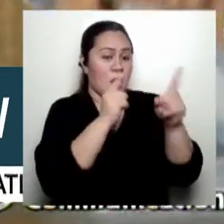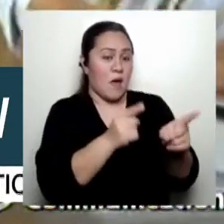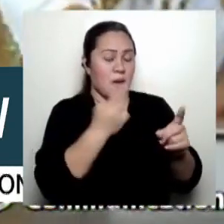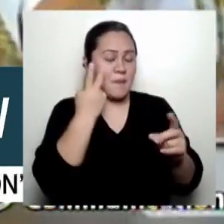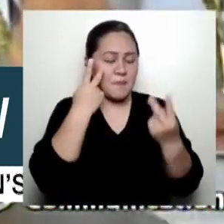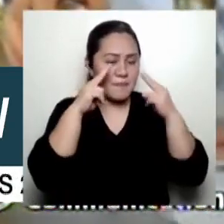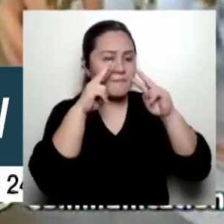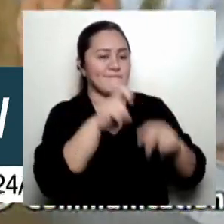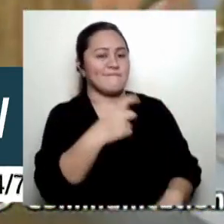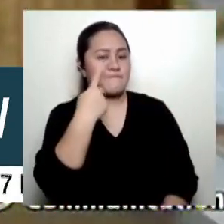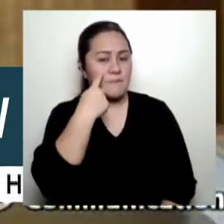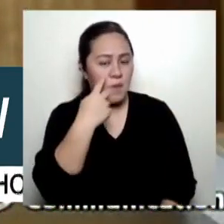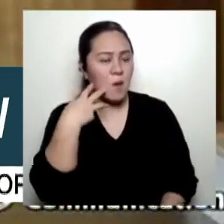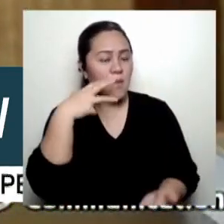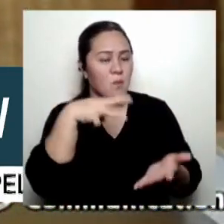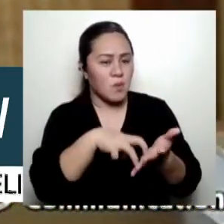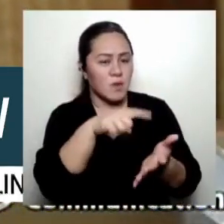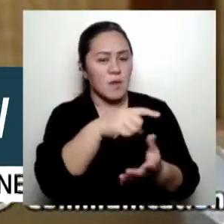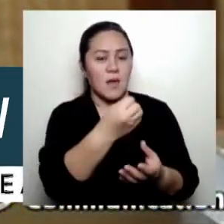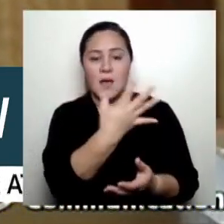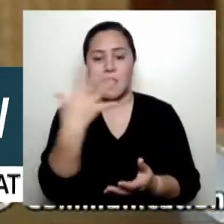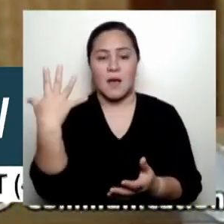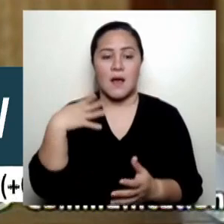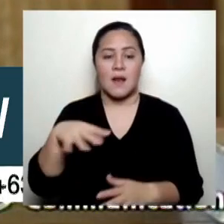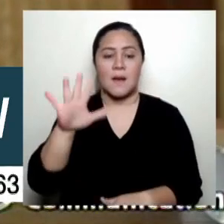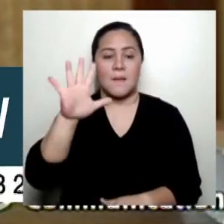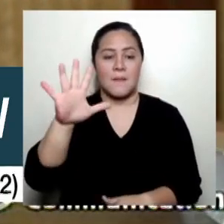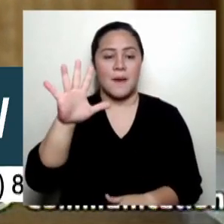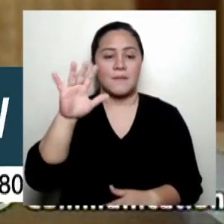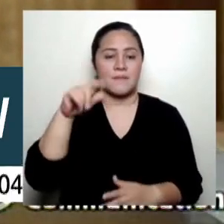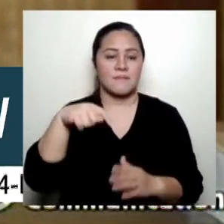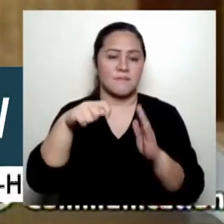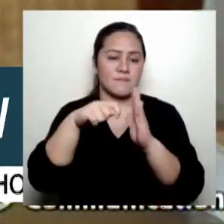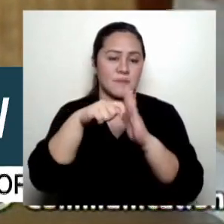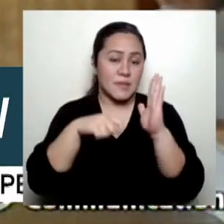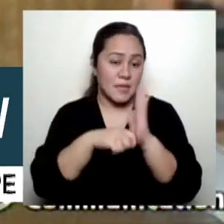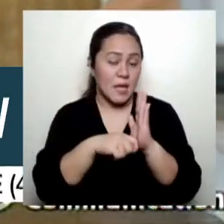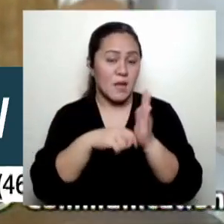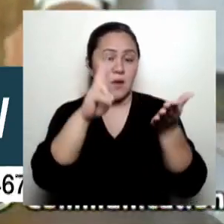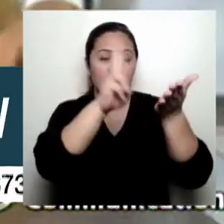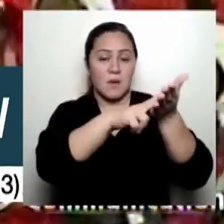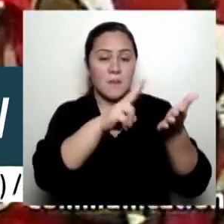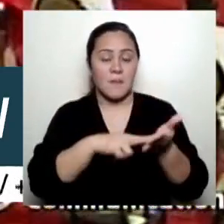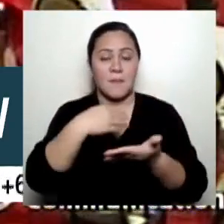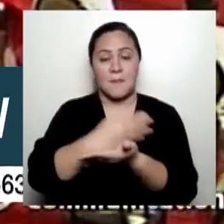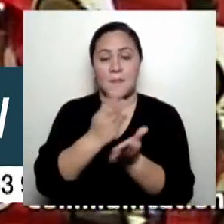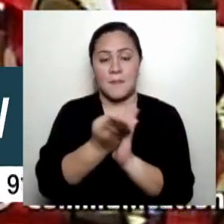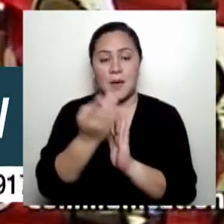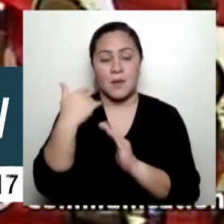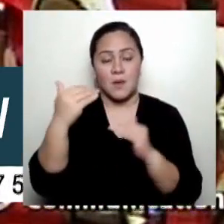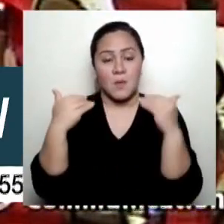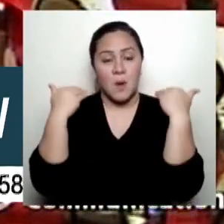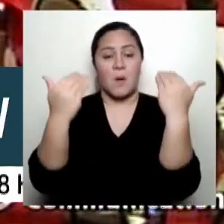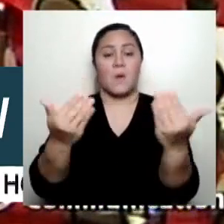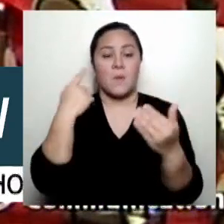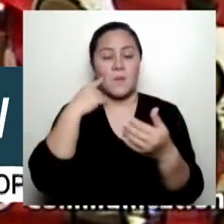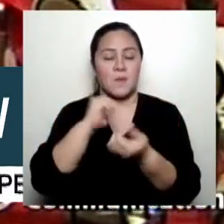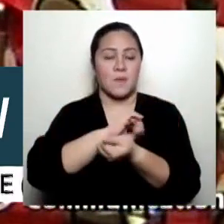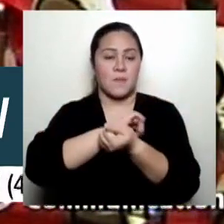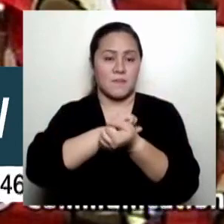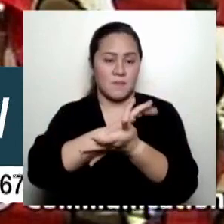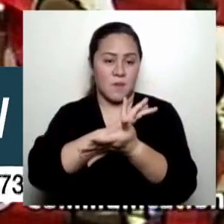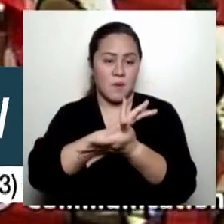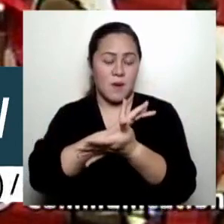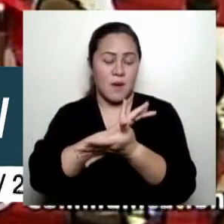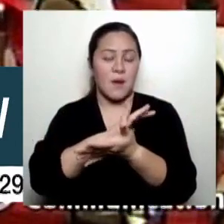5.024 trillion, is the biggest in history and includes funds for addressing the ongoing COVID-19 pandemic and the